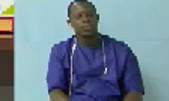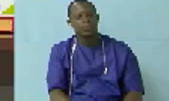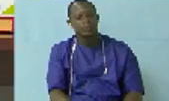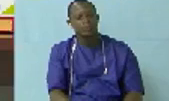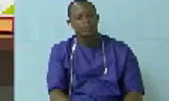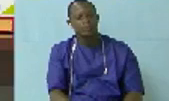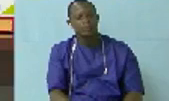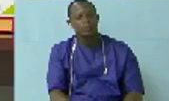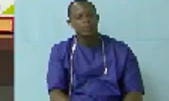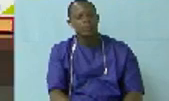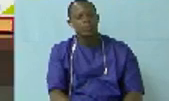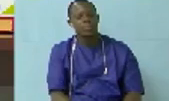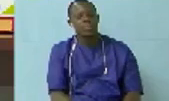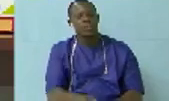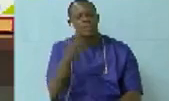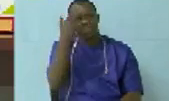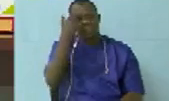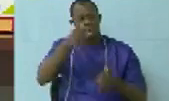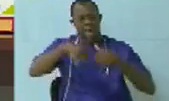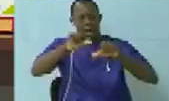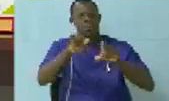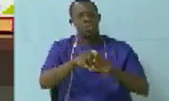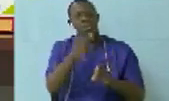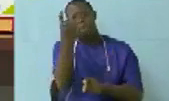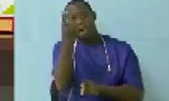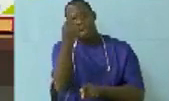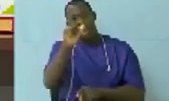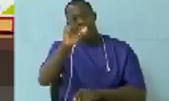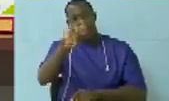jumalla. It should be around 1 a.m.